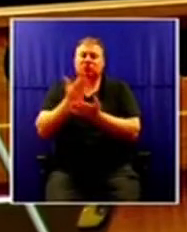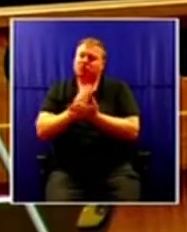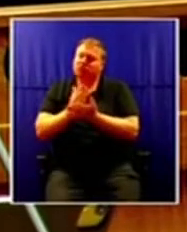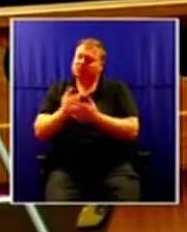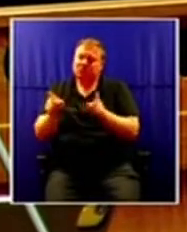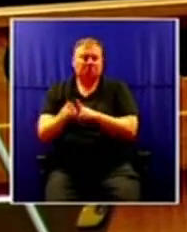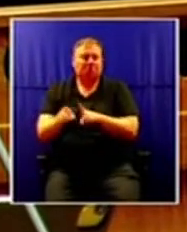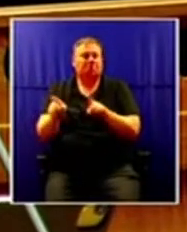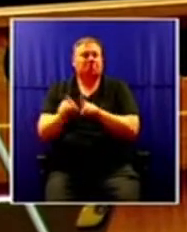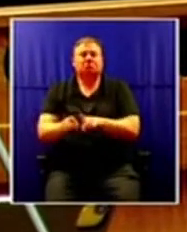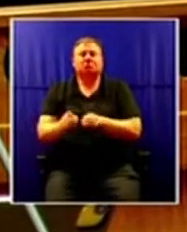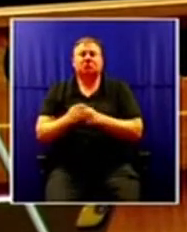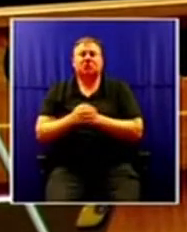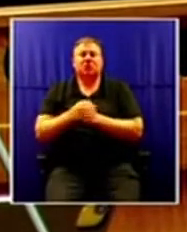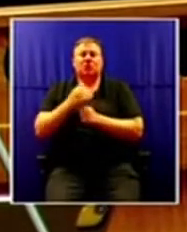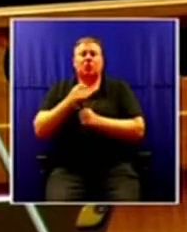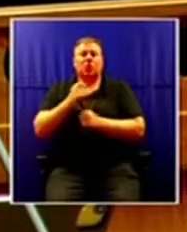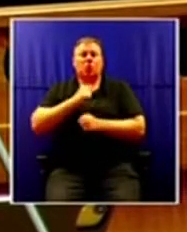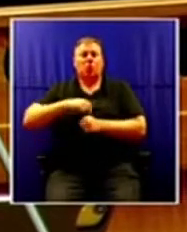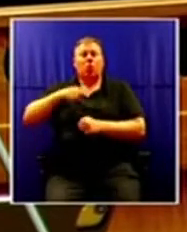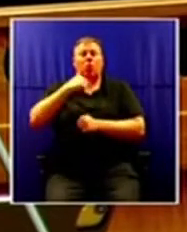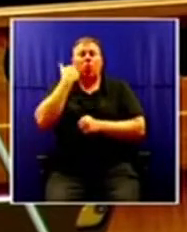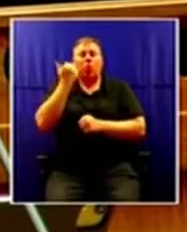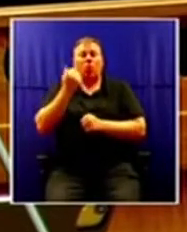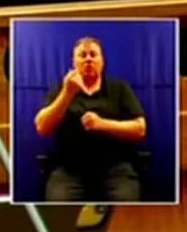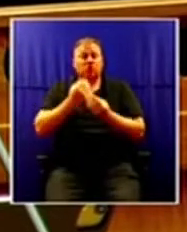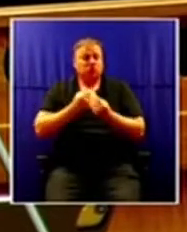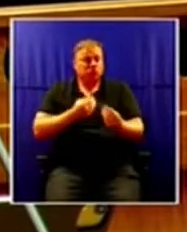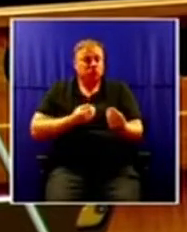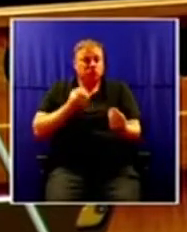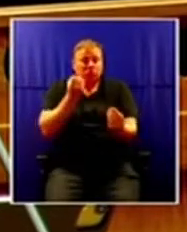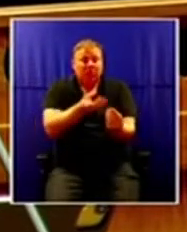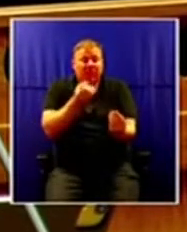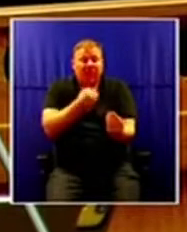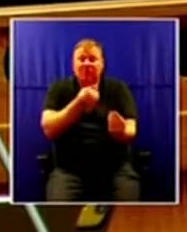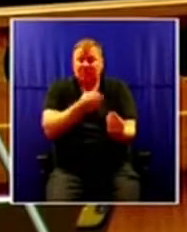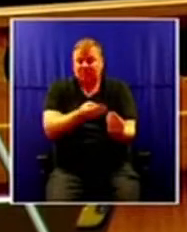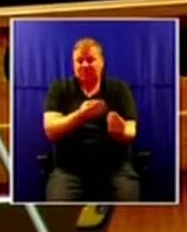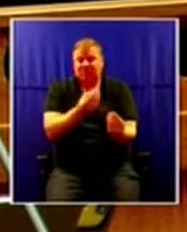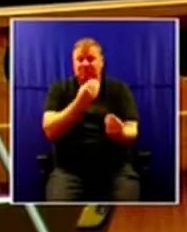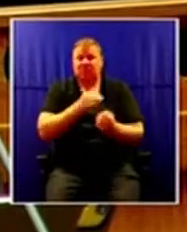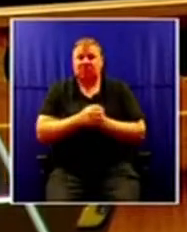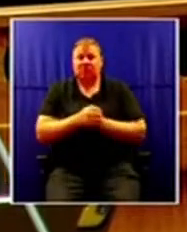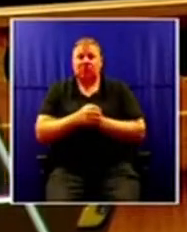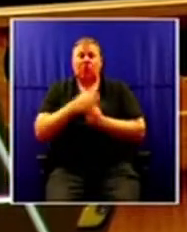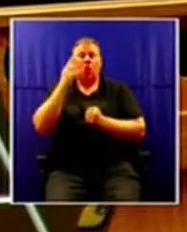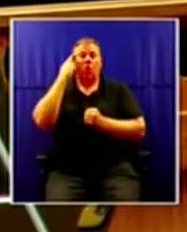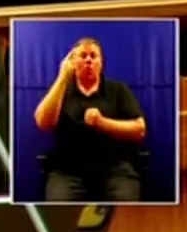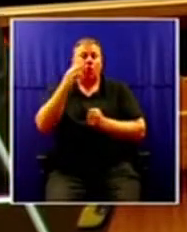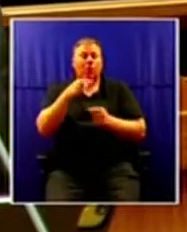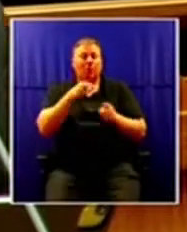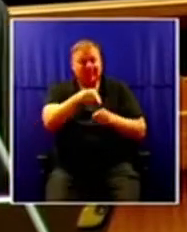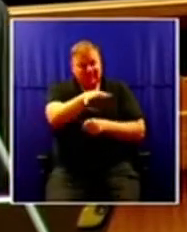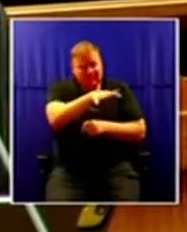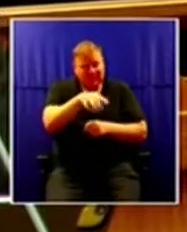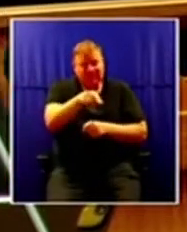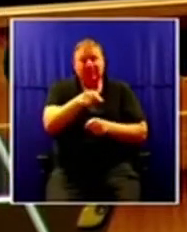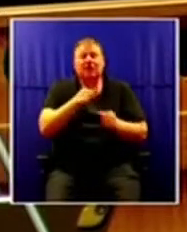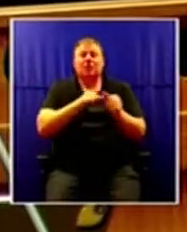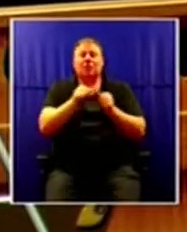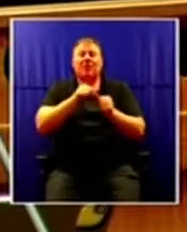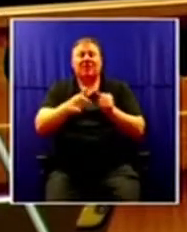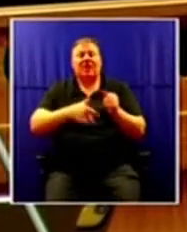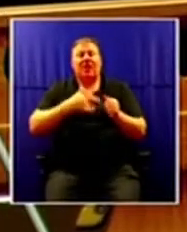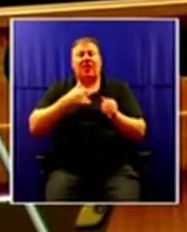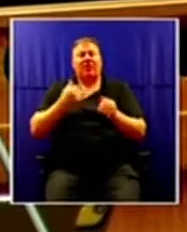We all want to provide for our children, and we hope that they will enjoy better lives than we